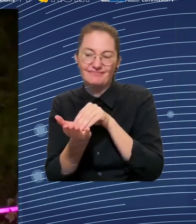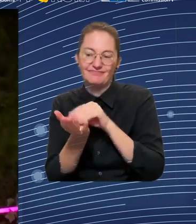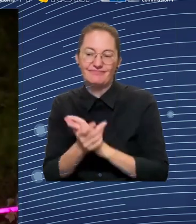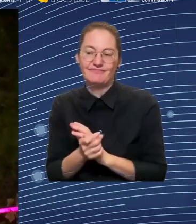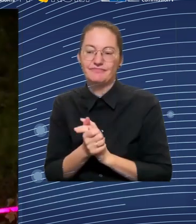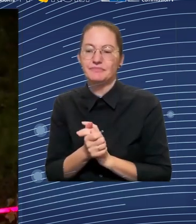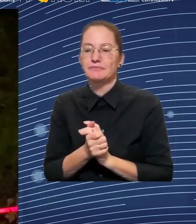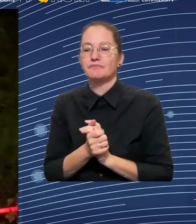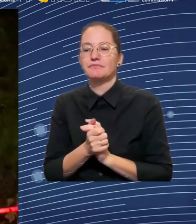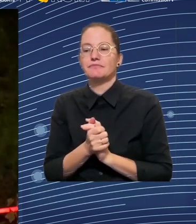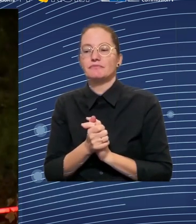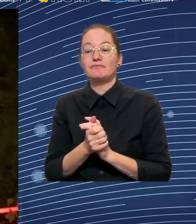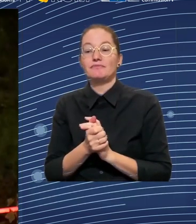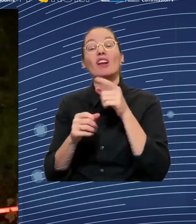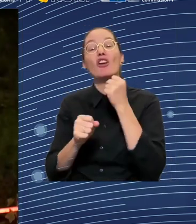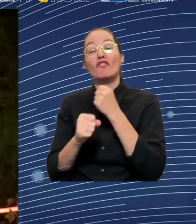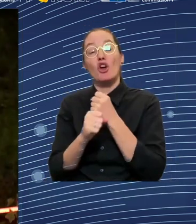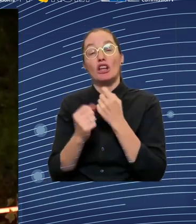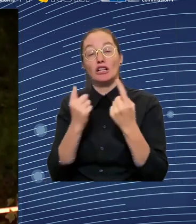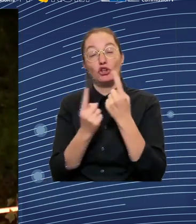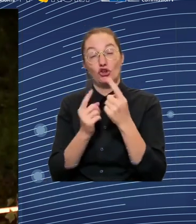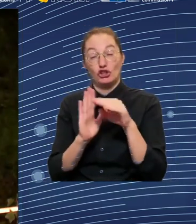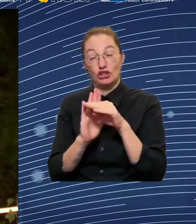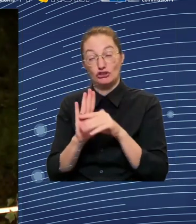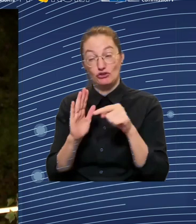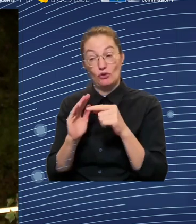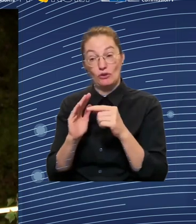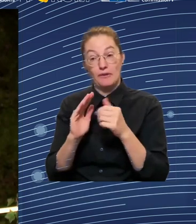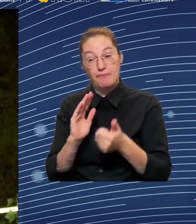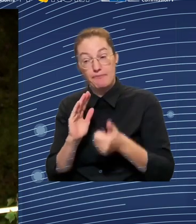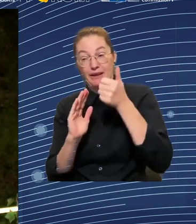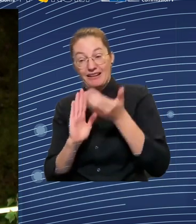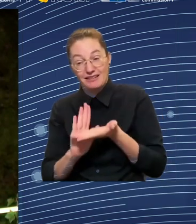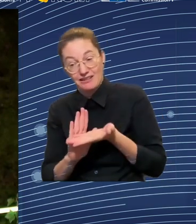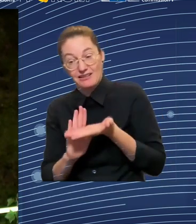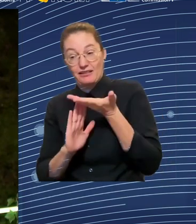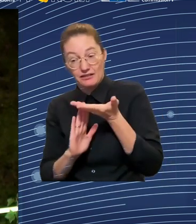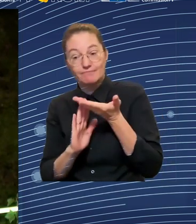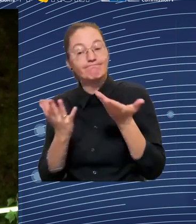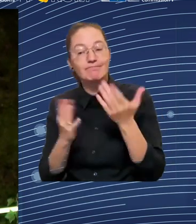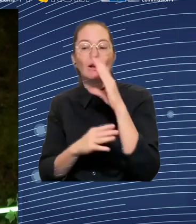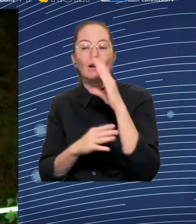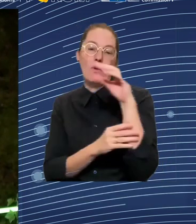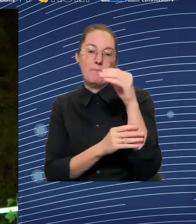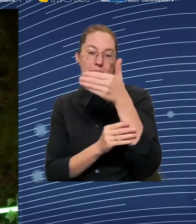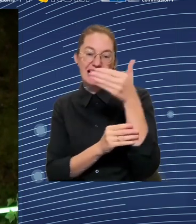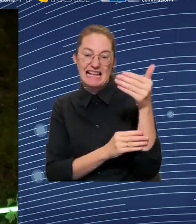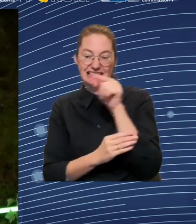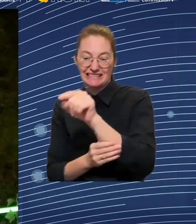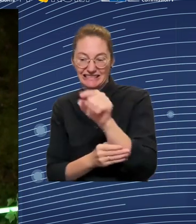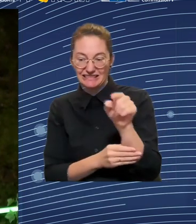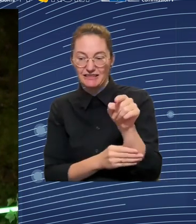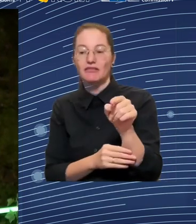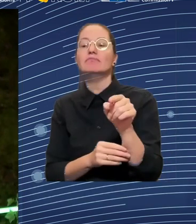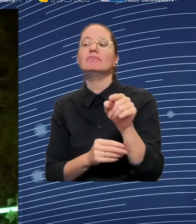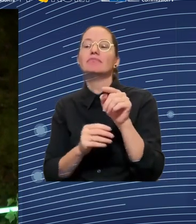is what influences working conditions enormously. So for policymakers